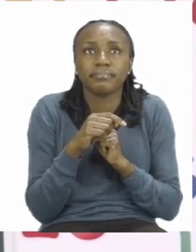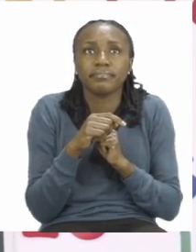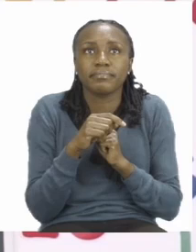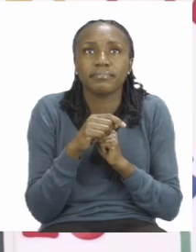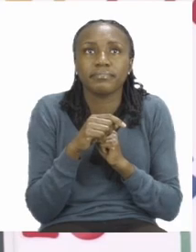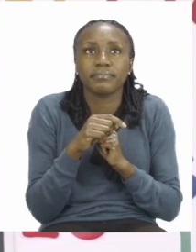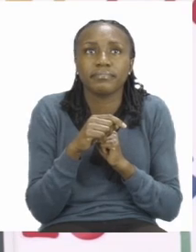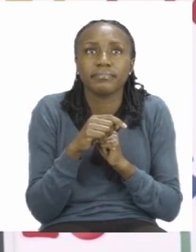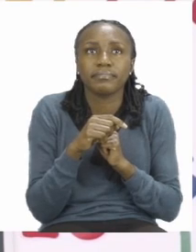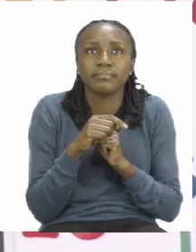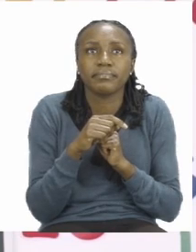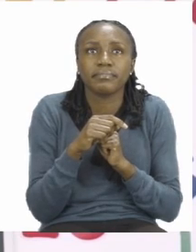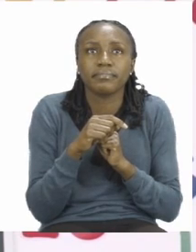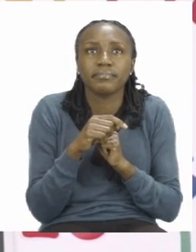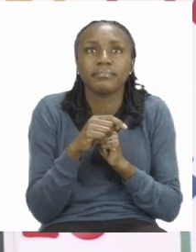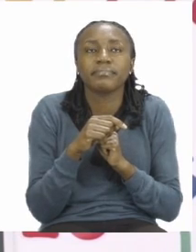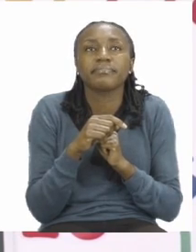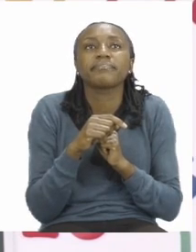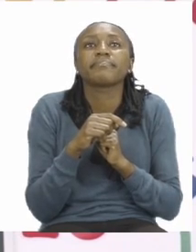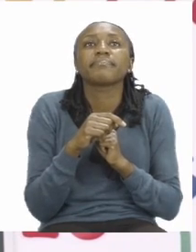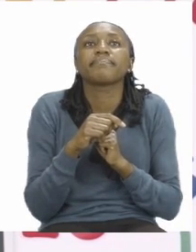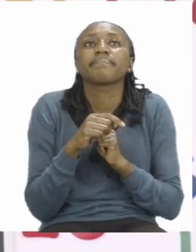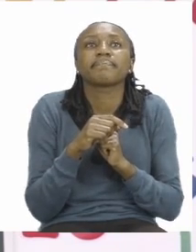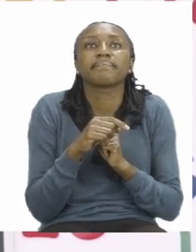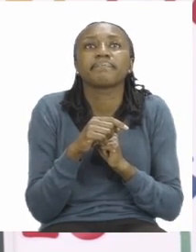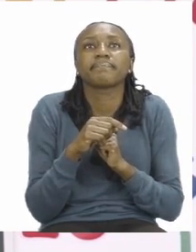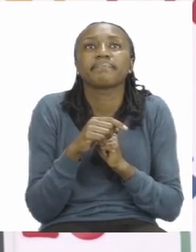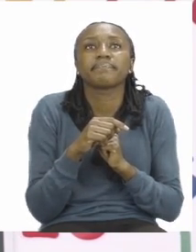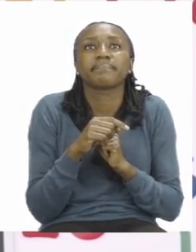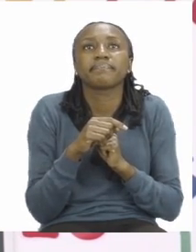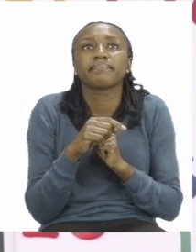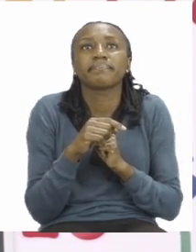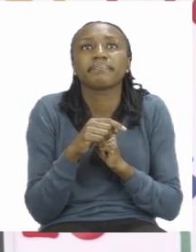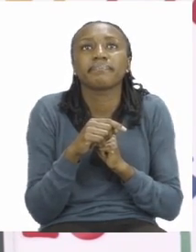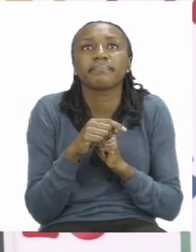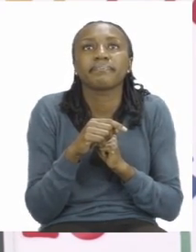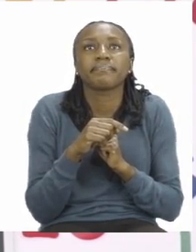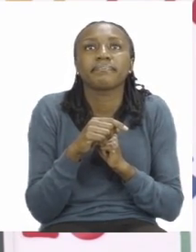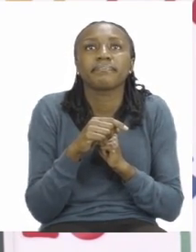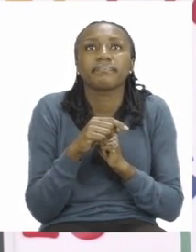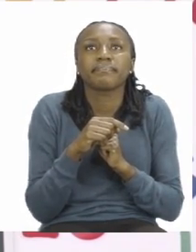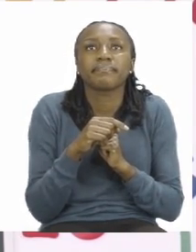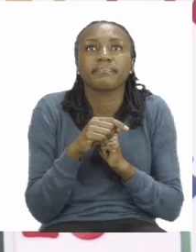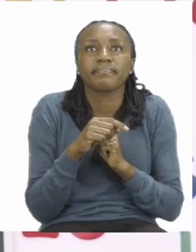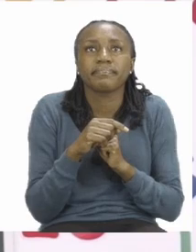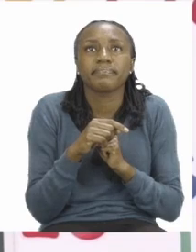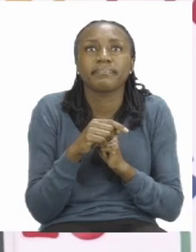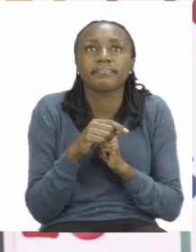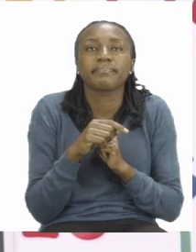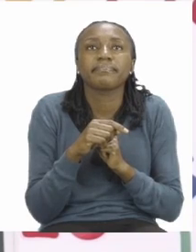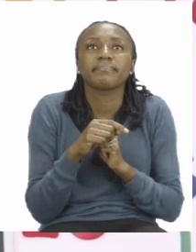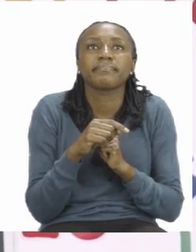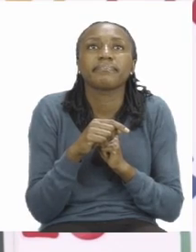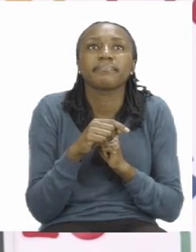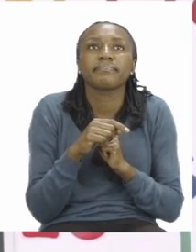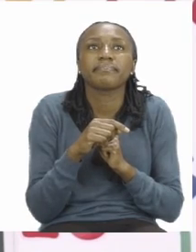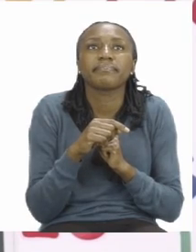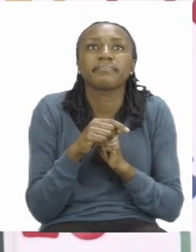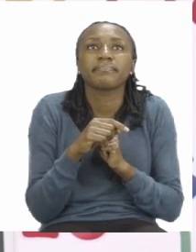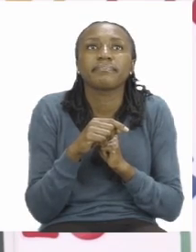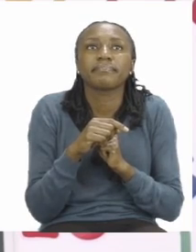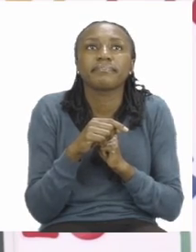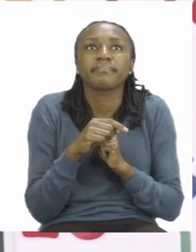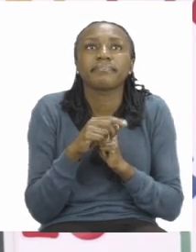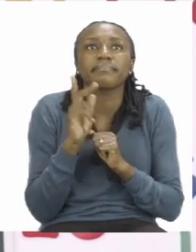B has 1 cupcake, C has 1 cupcake.